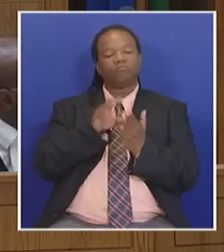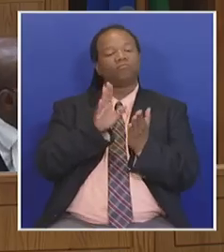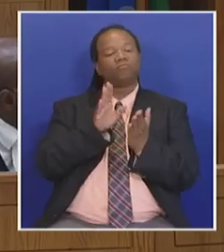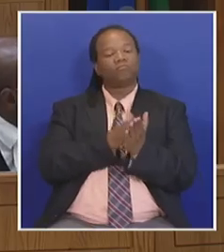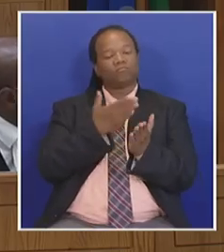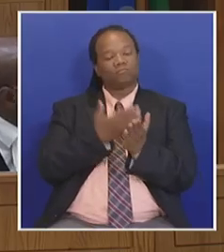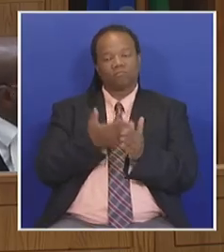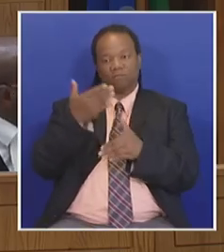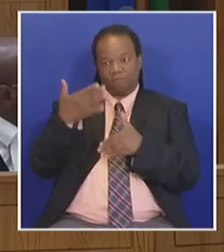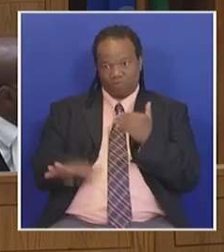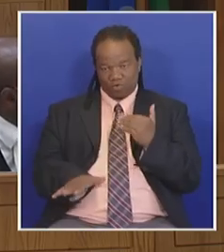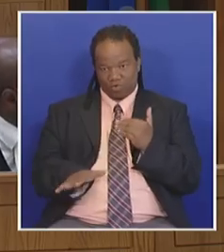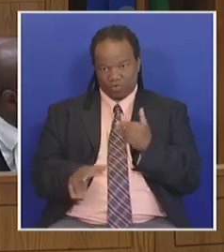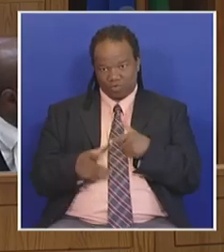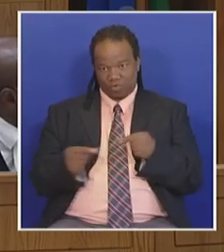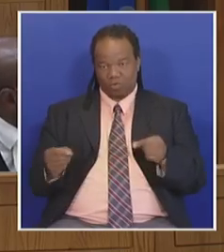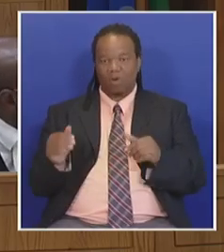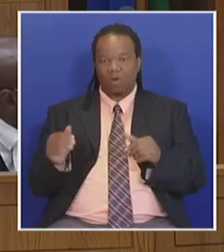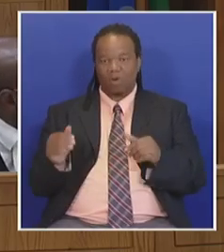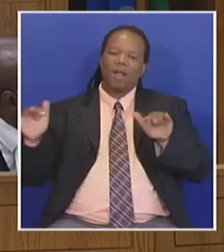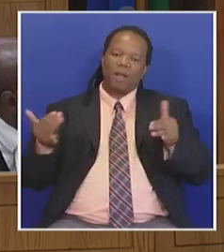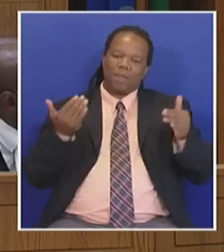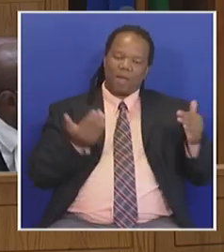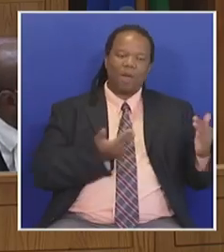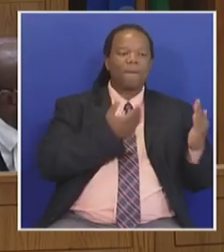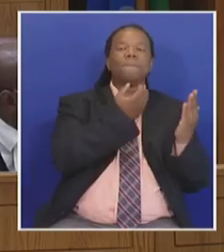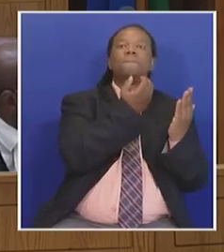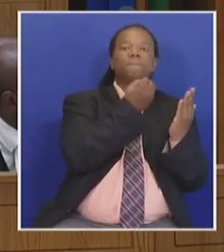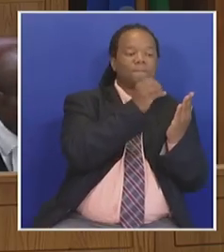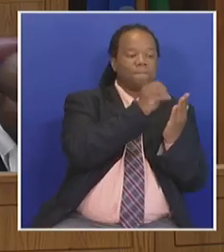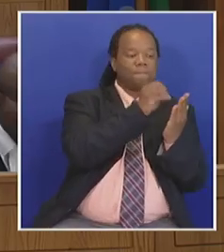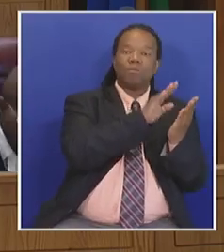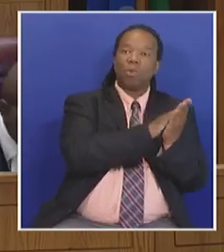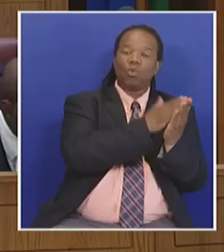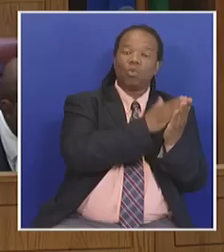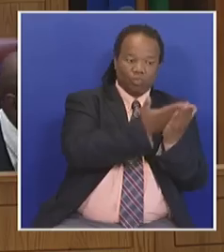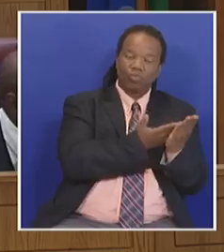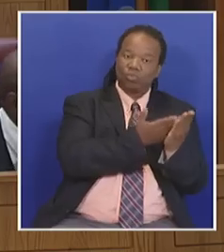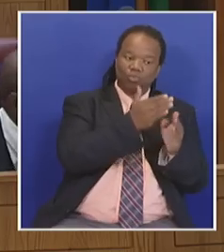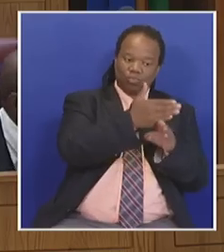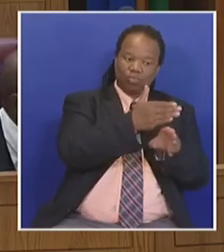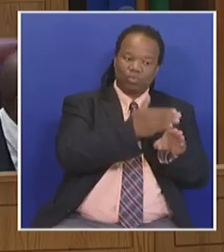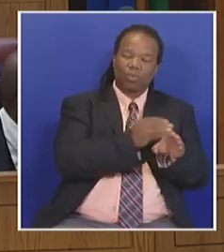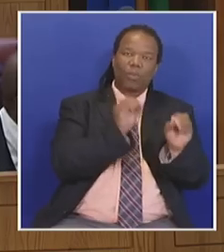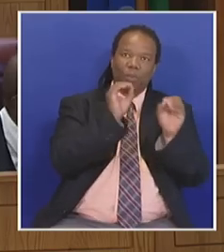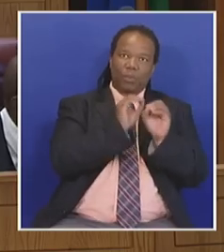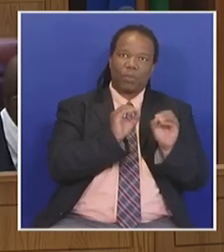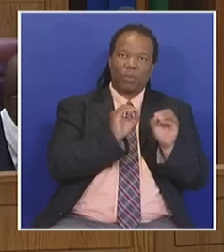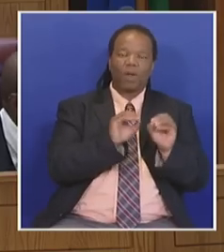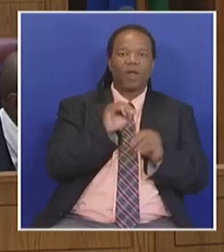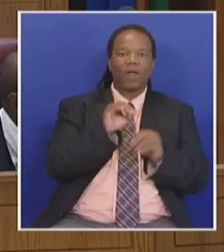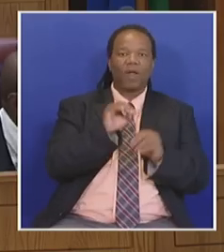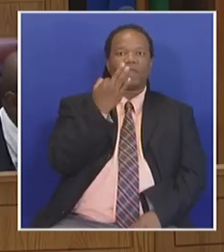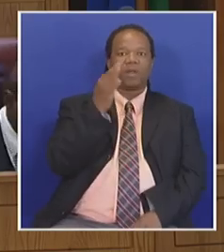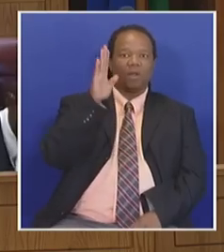then proceed to motions without notice. I already have the first three hands, that is